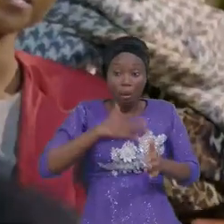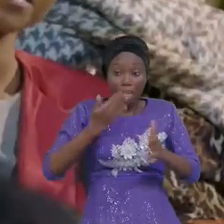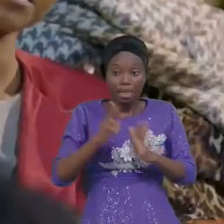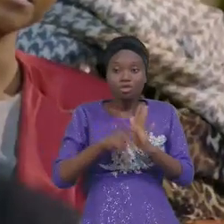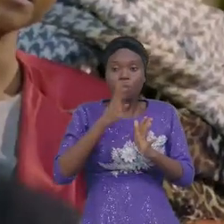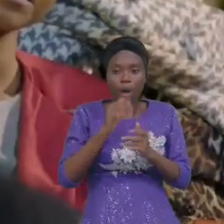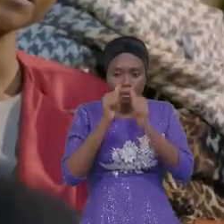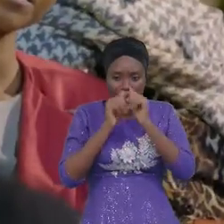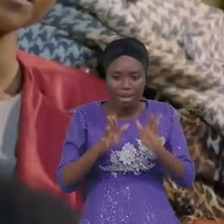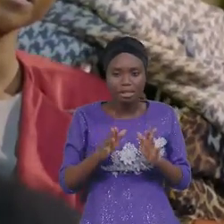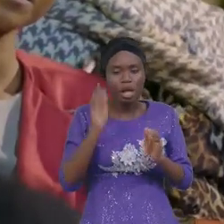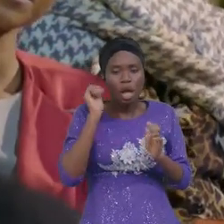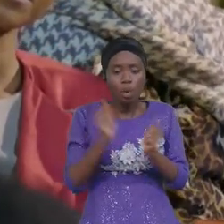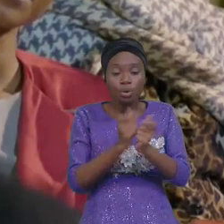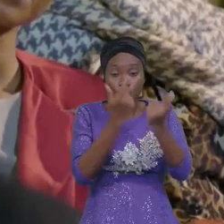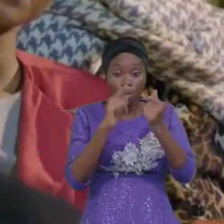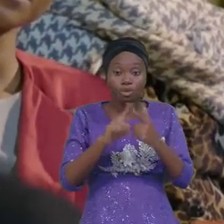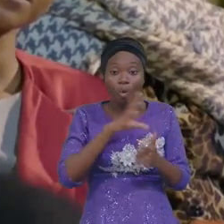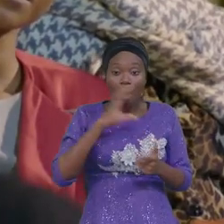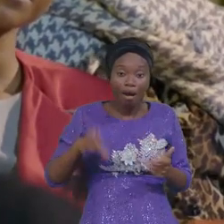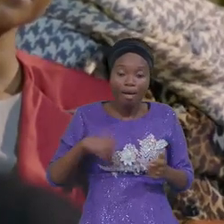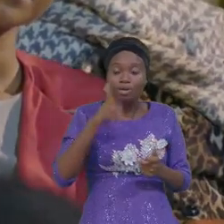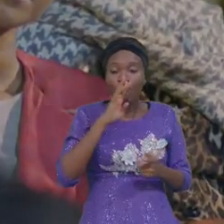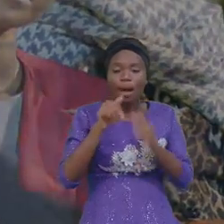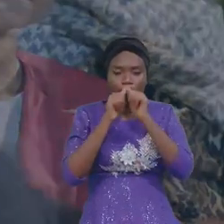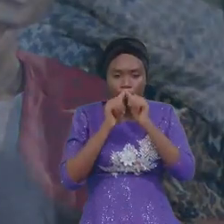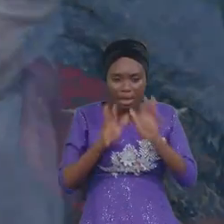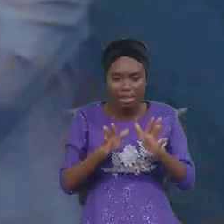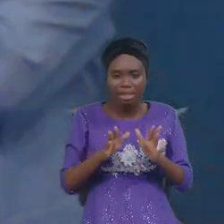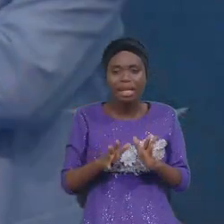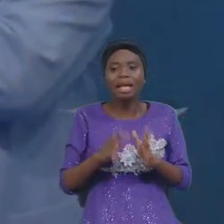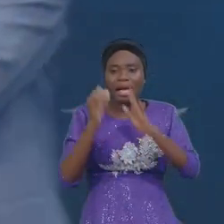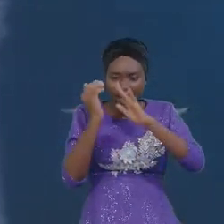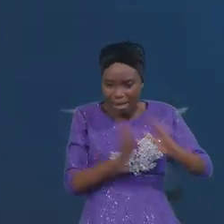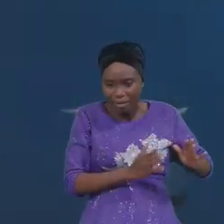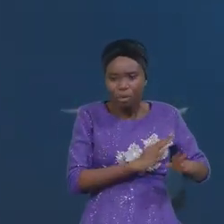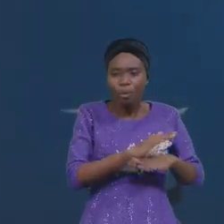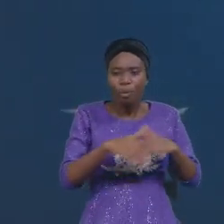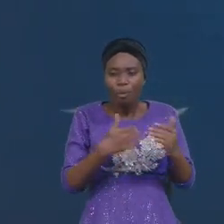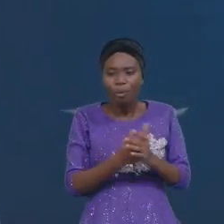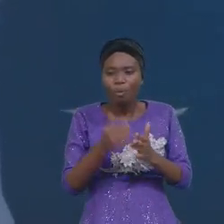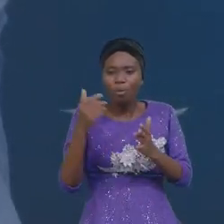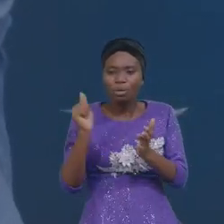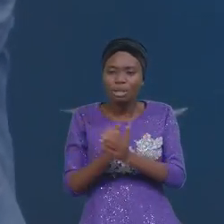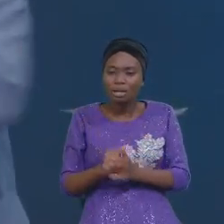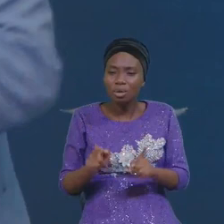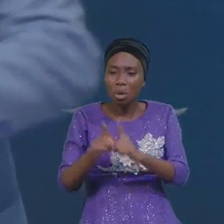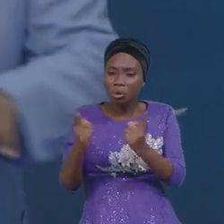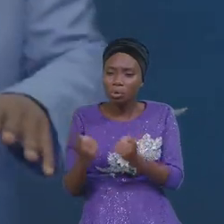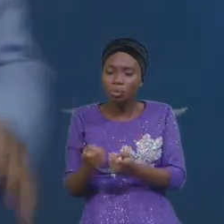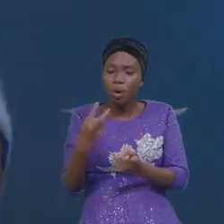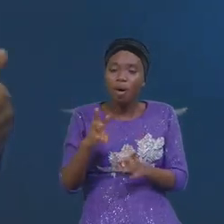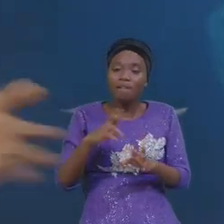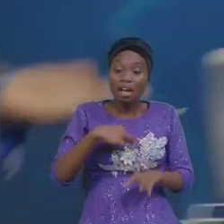With coming to Christ, you are blessed. Leaving all that assembly of religious